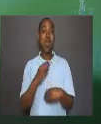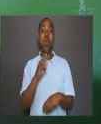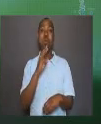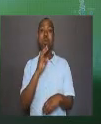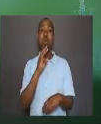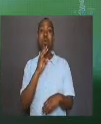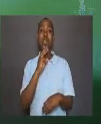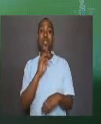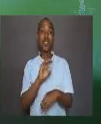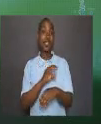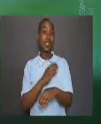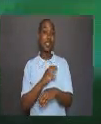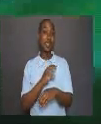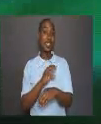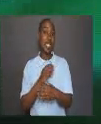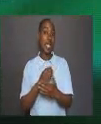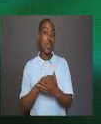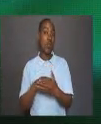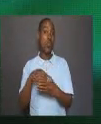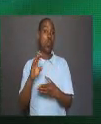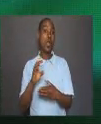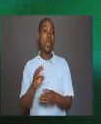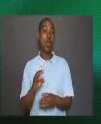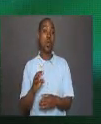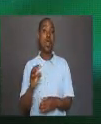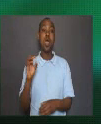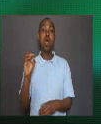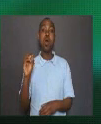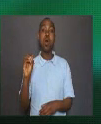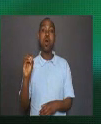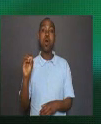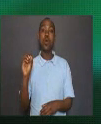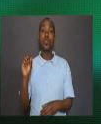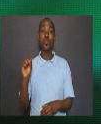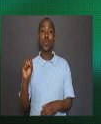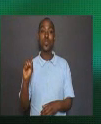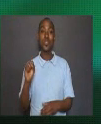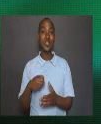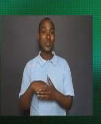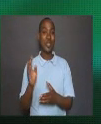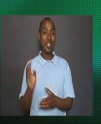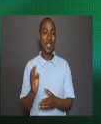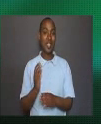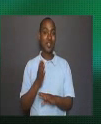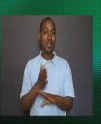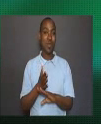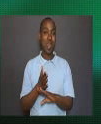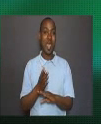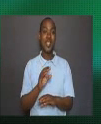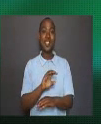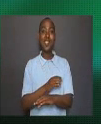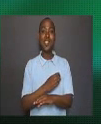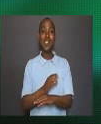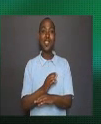the cell by osmosis. The cell becomes flaccid, meaning limp and